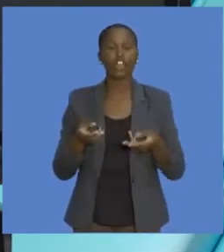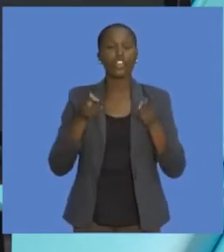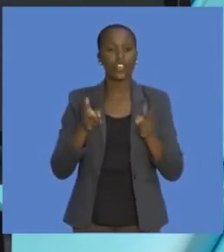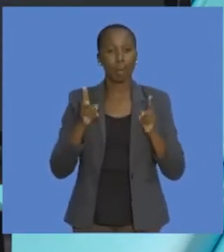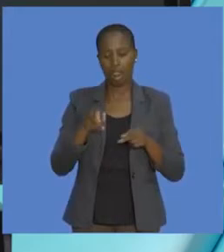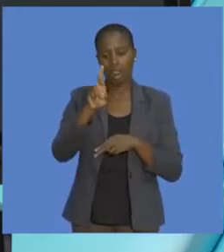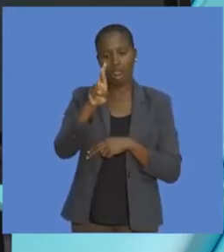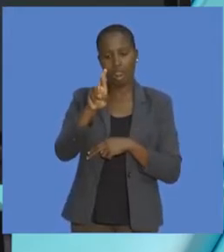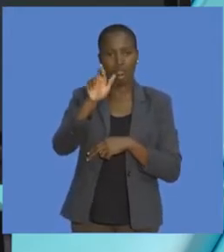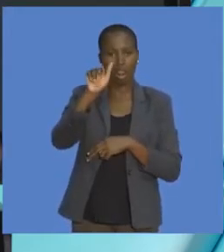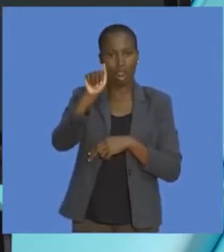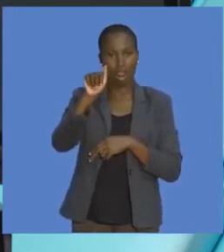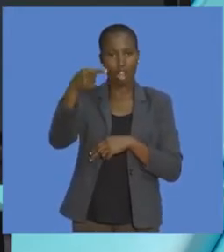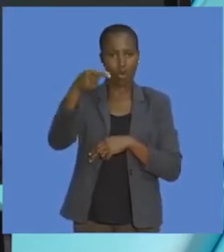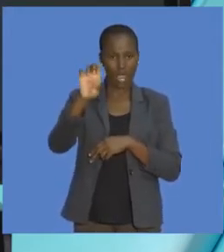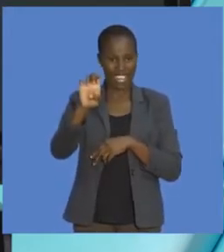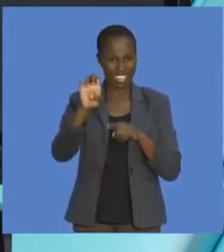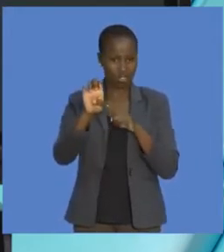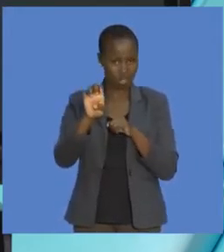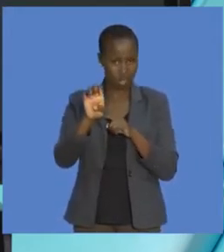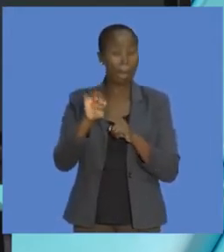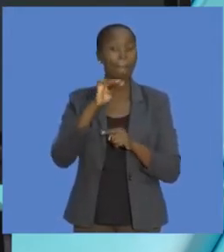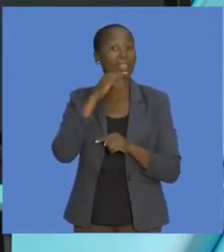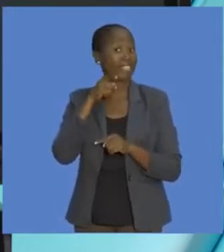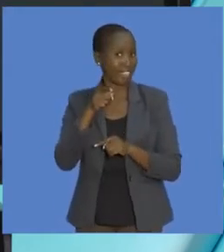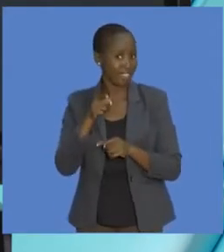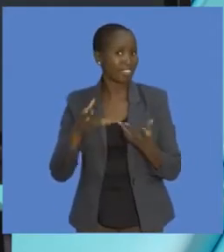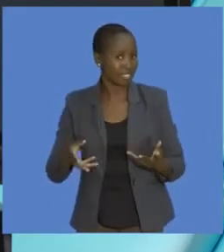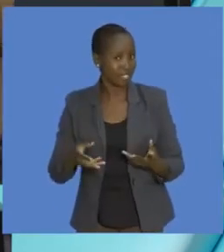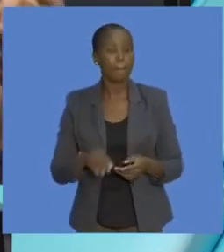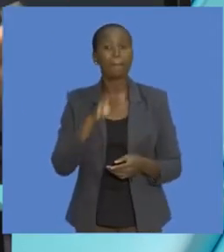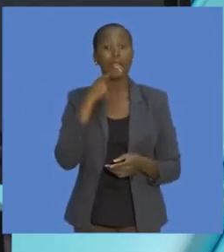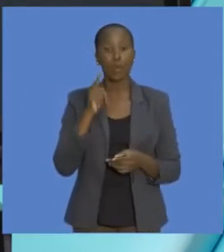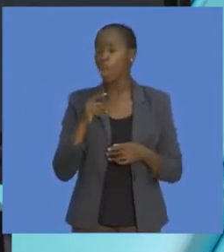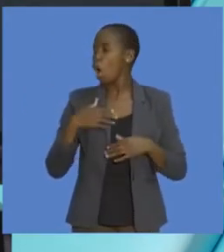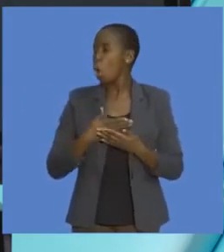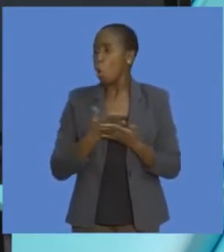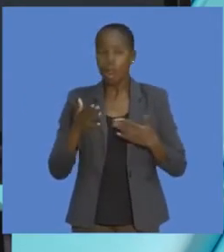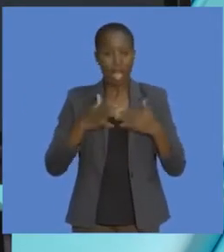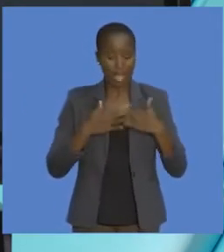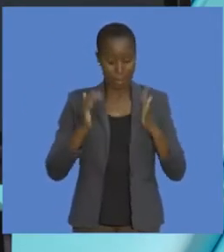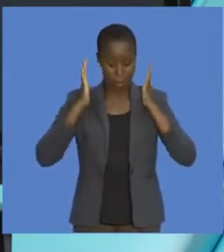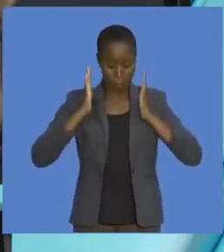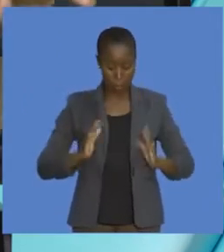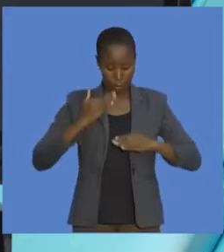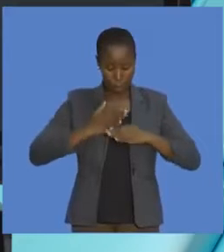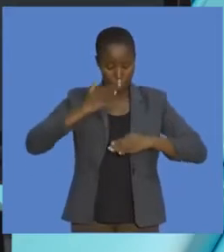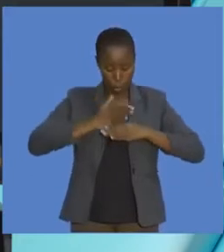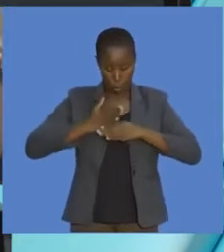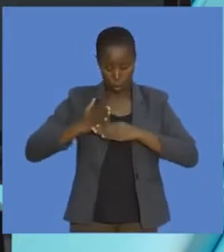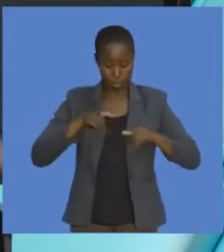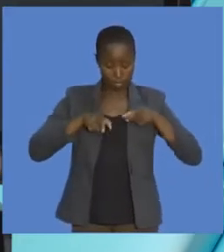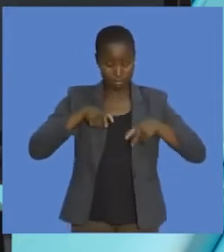the constant range that we refer to. So all the mechanisms that are responsible for maintaining